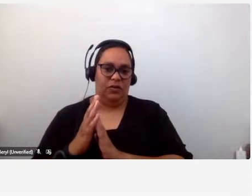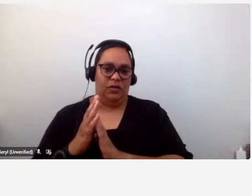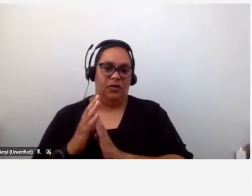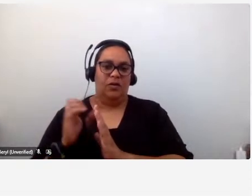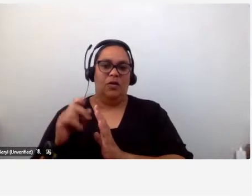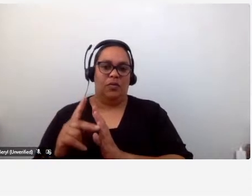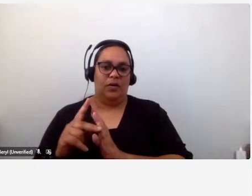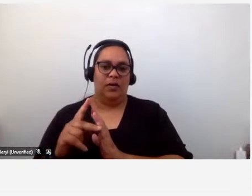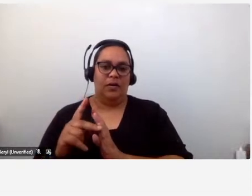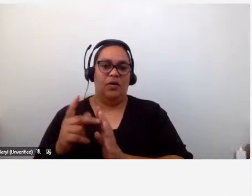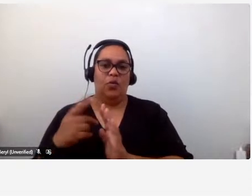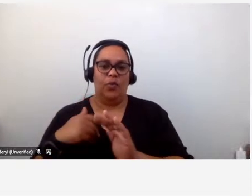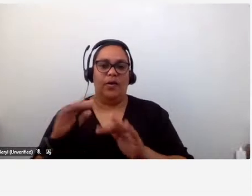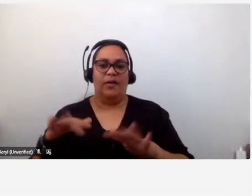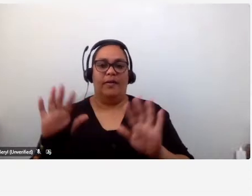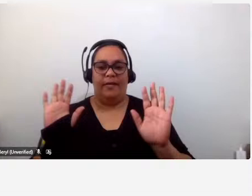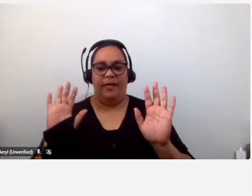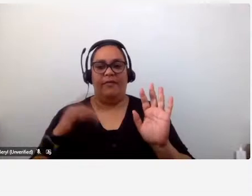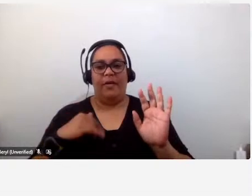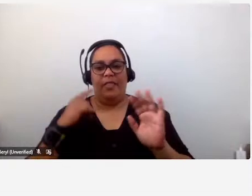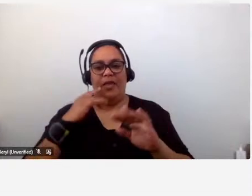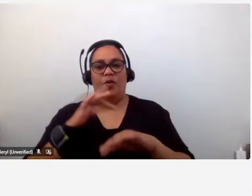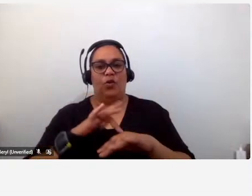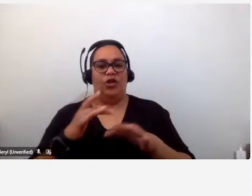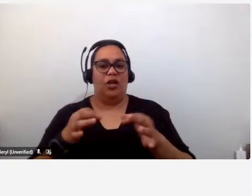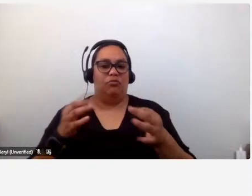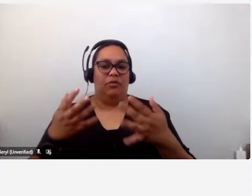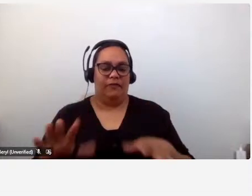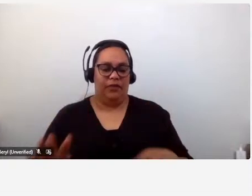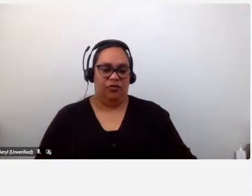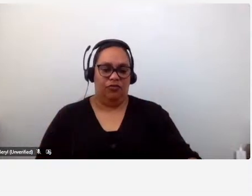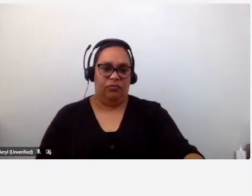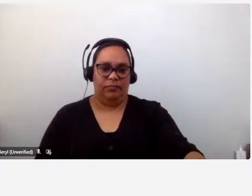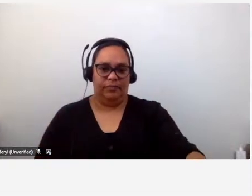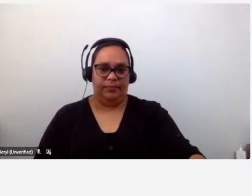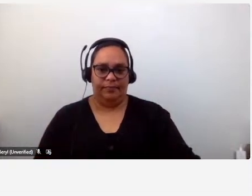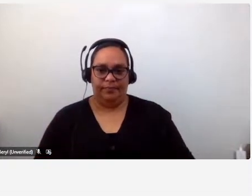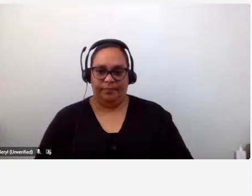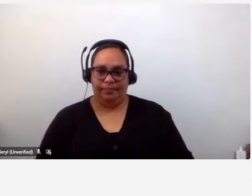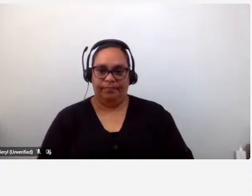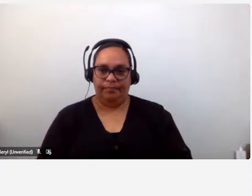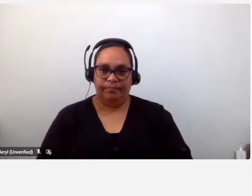Okay, let's leave that one. I think we touched on it.